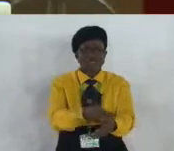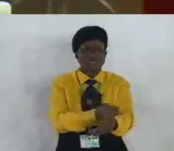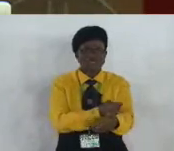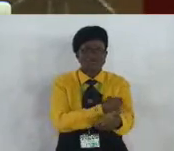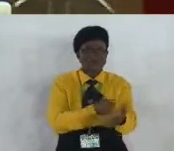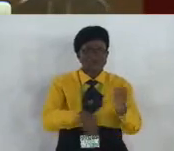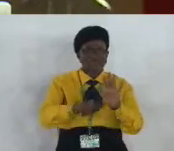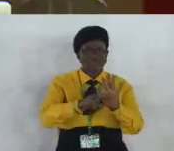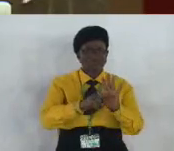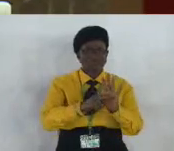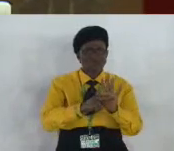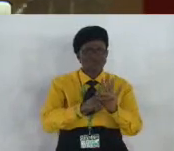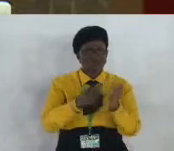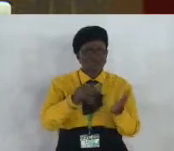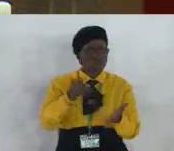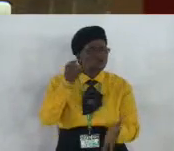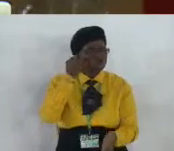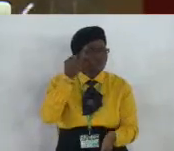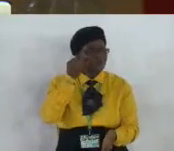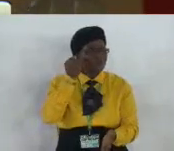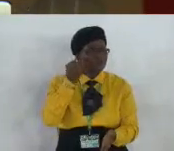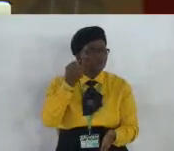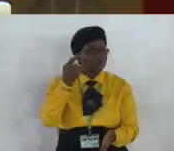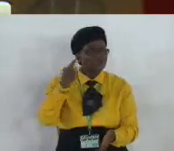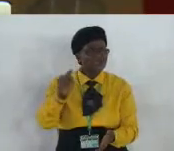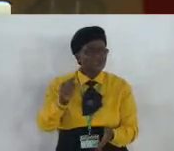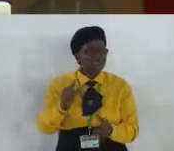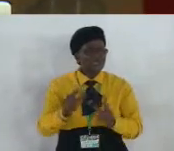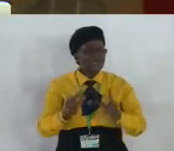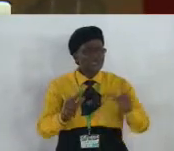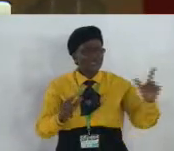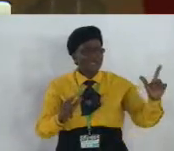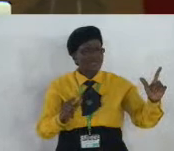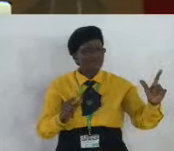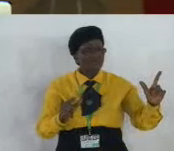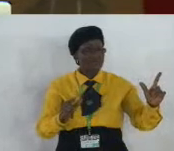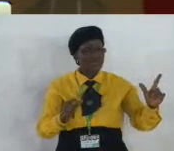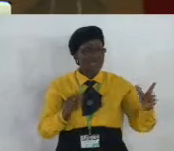Suppose the left hand stands still,